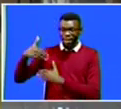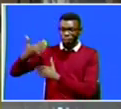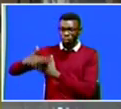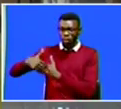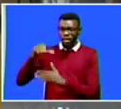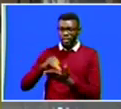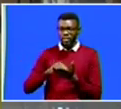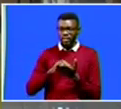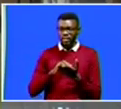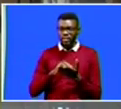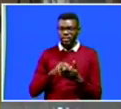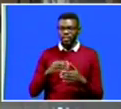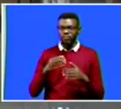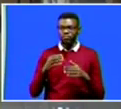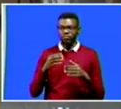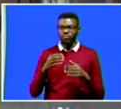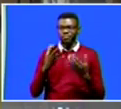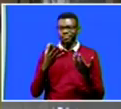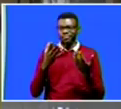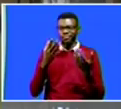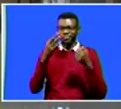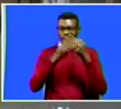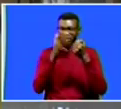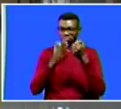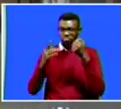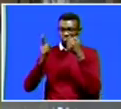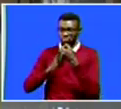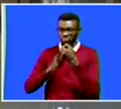to June 8, 2020, and warns there will be no further postponement.